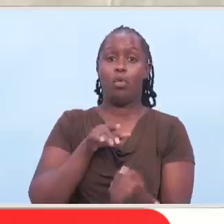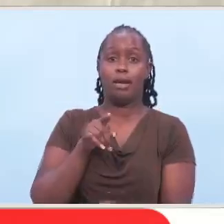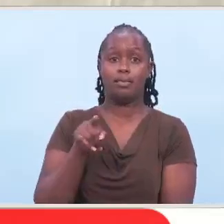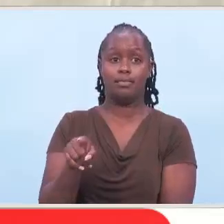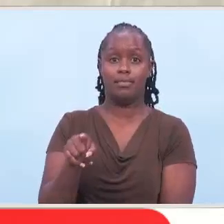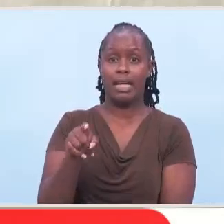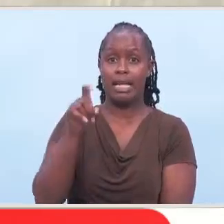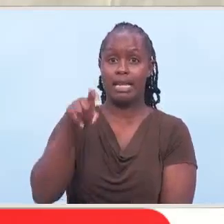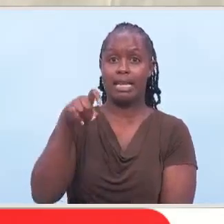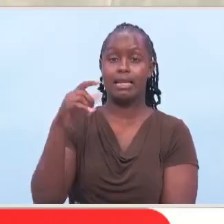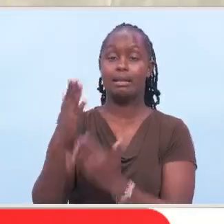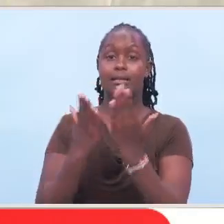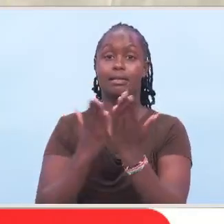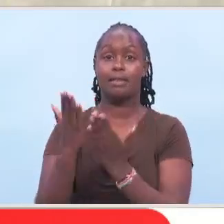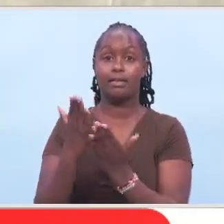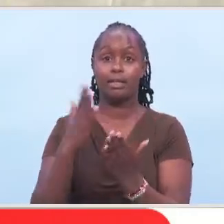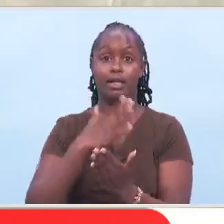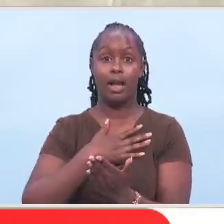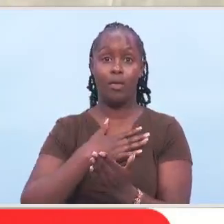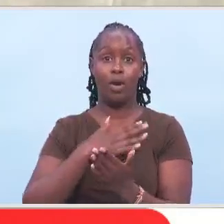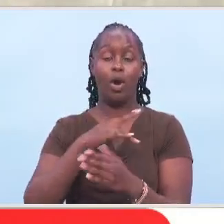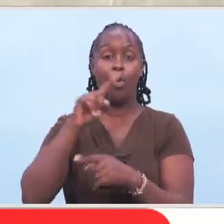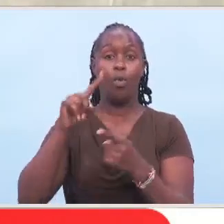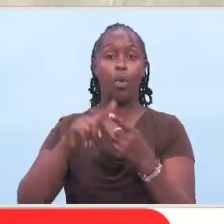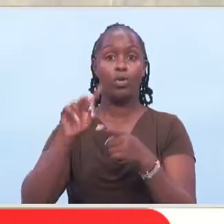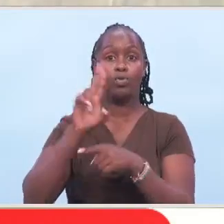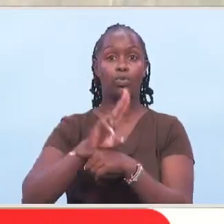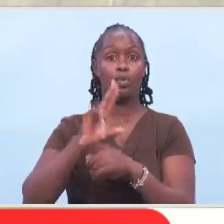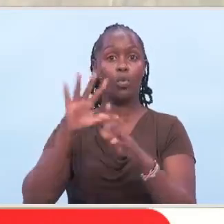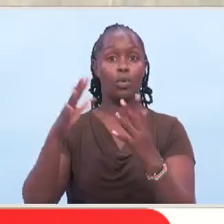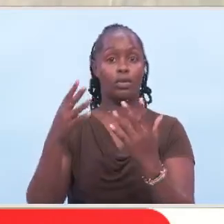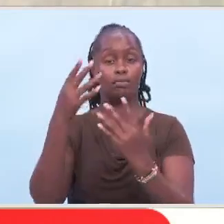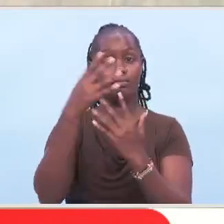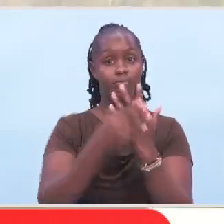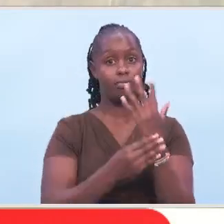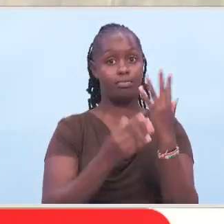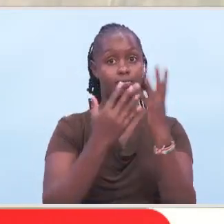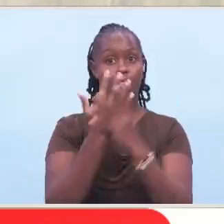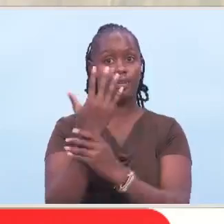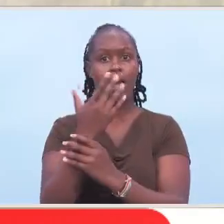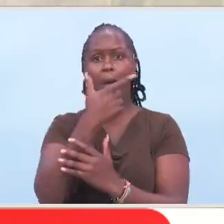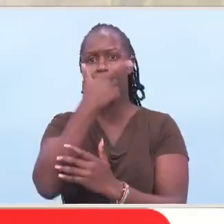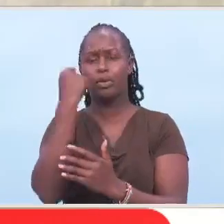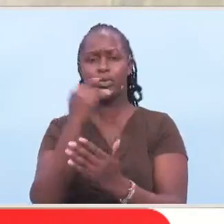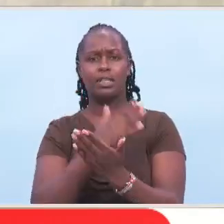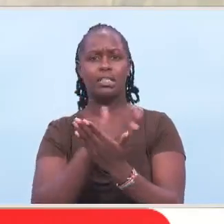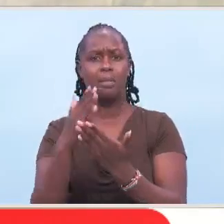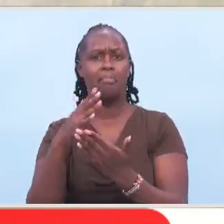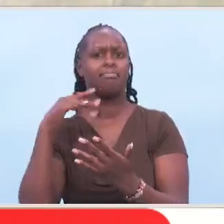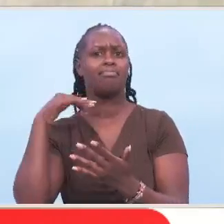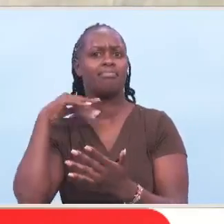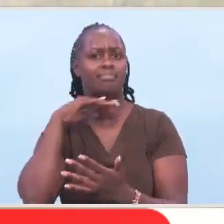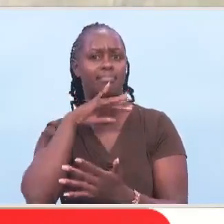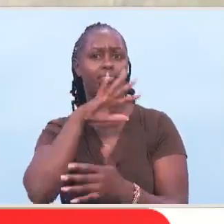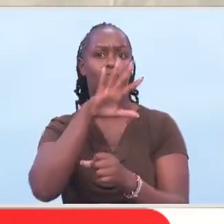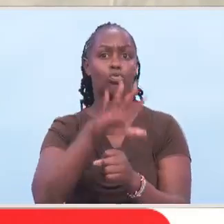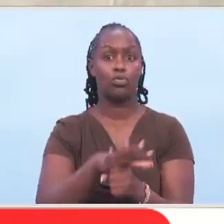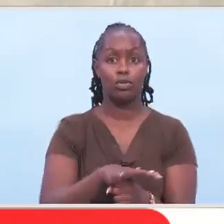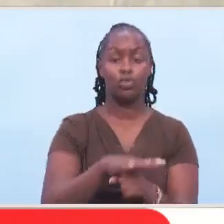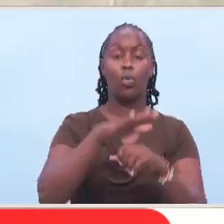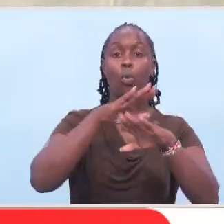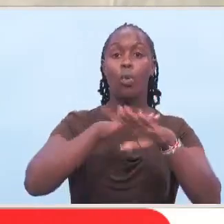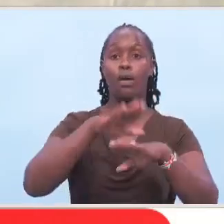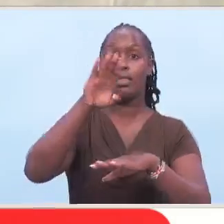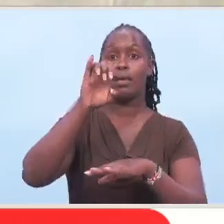anastahili kuhudumiwa ukiwa na hizo gloves. Kwa vile utakuta mwingine amejiendea choo kwa kitanda.